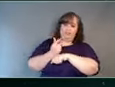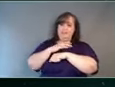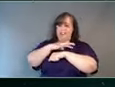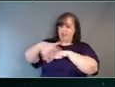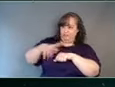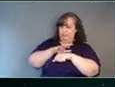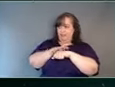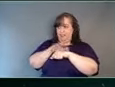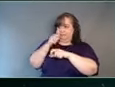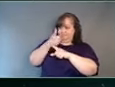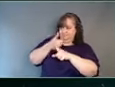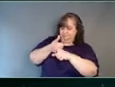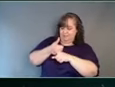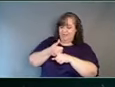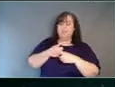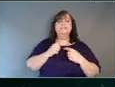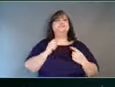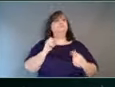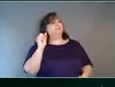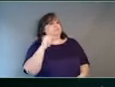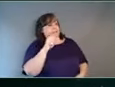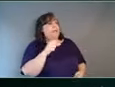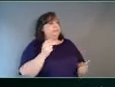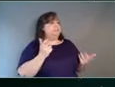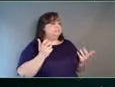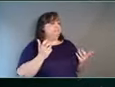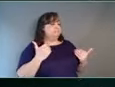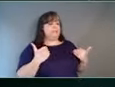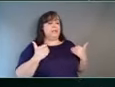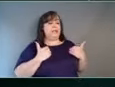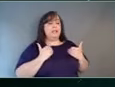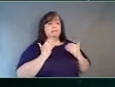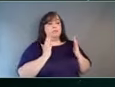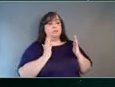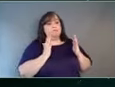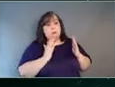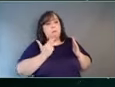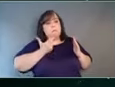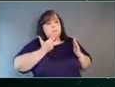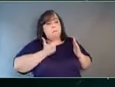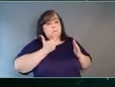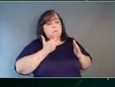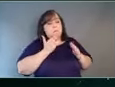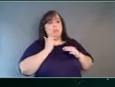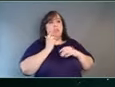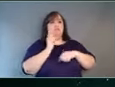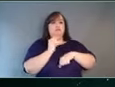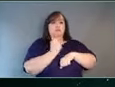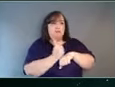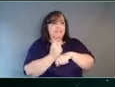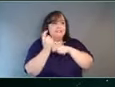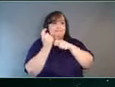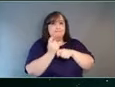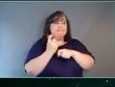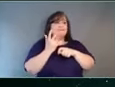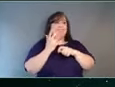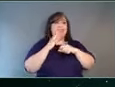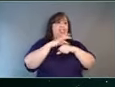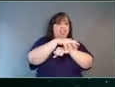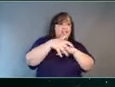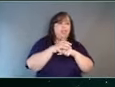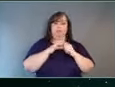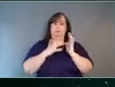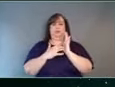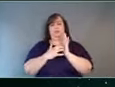yes, asteroids do have their own small gravitational fields. They are much weaker than Earth's. So